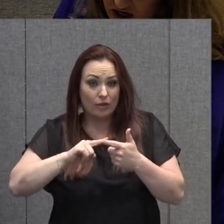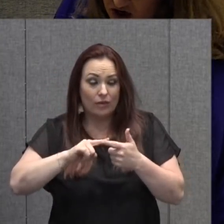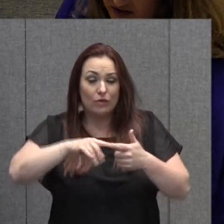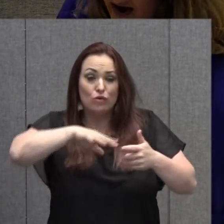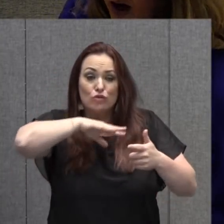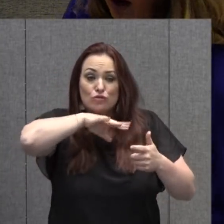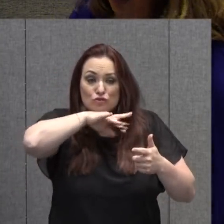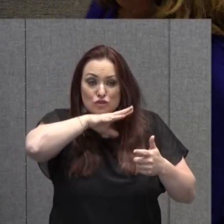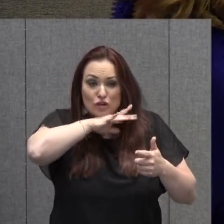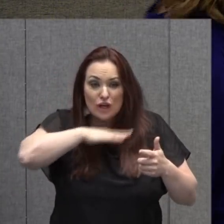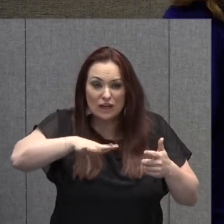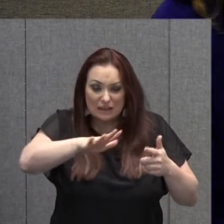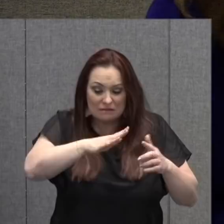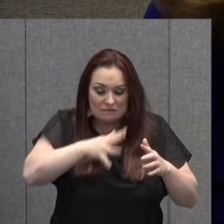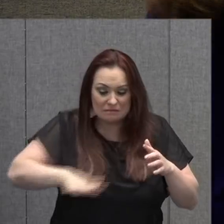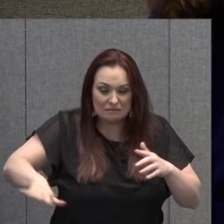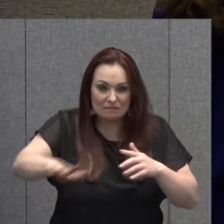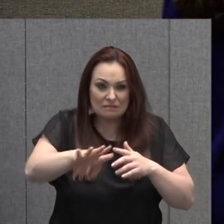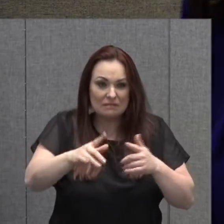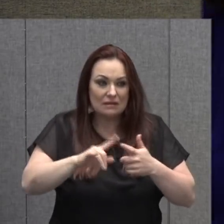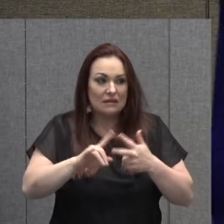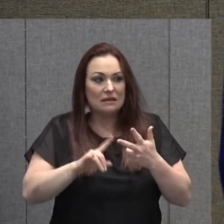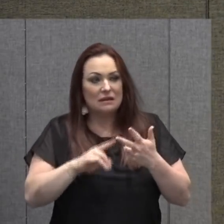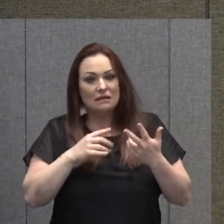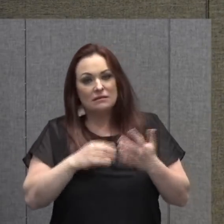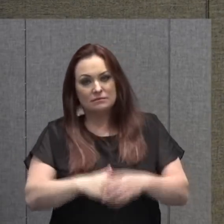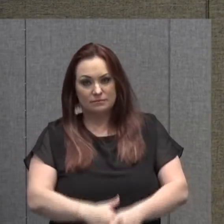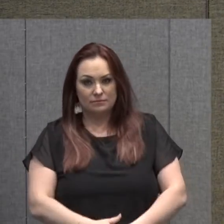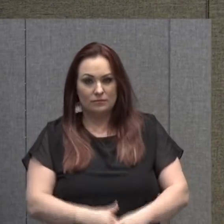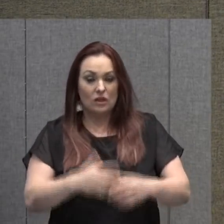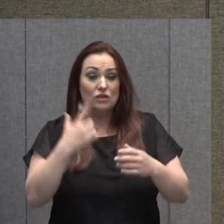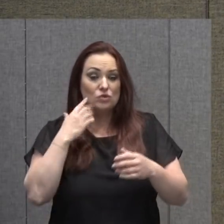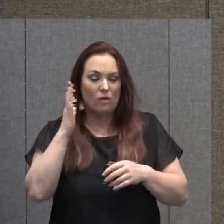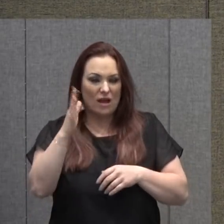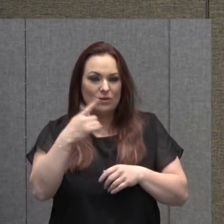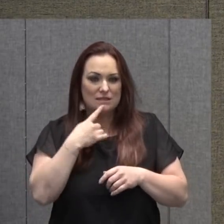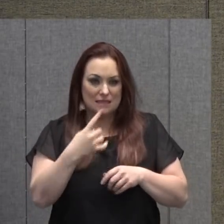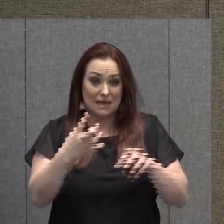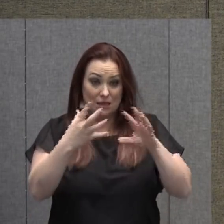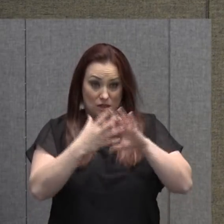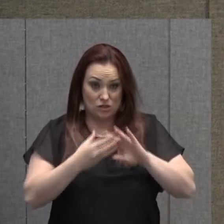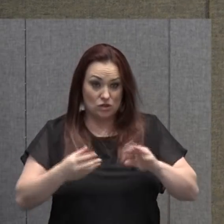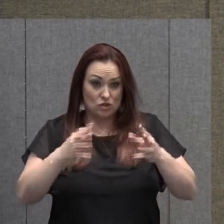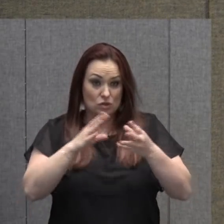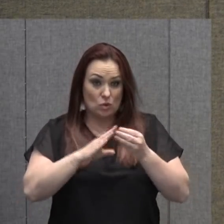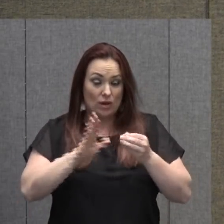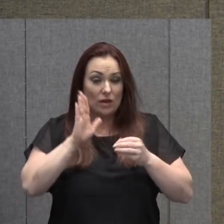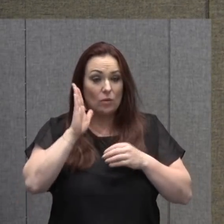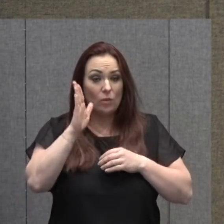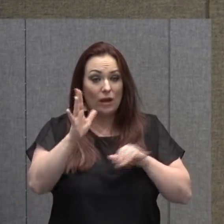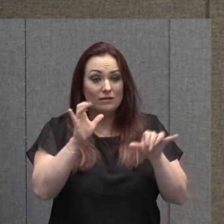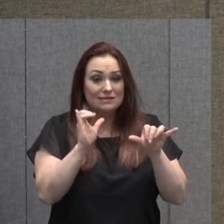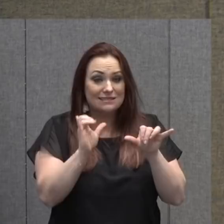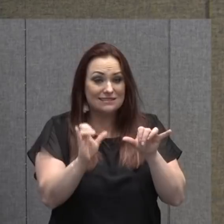dirt here or there. So I'm going to say the story is going to stay